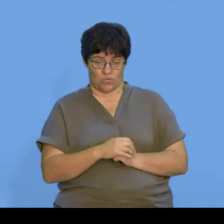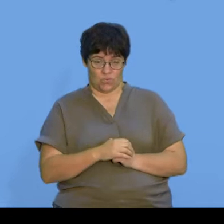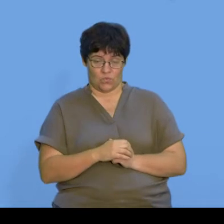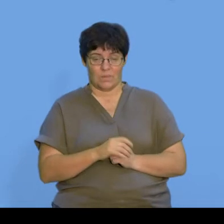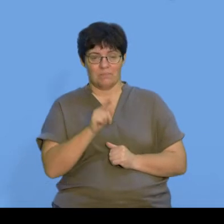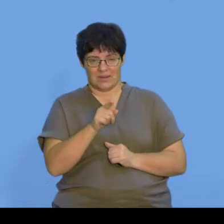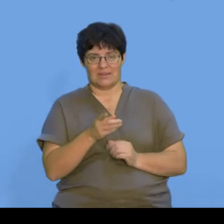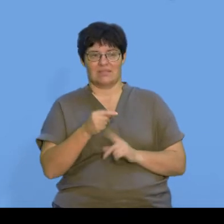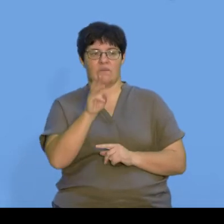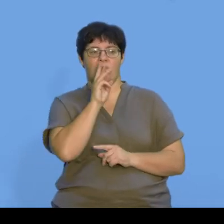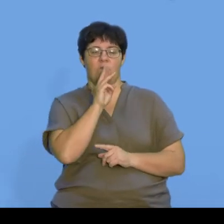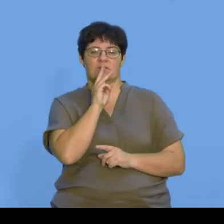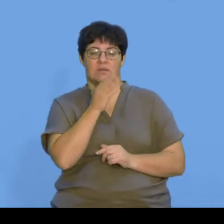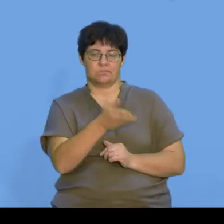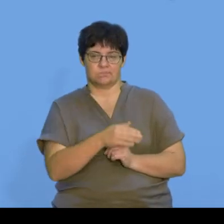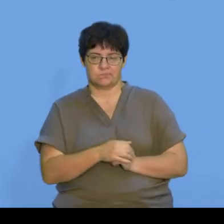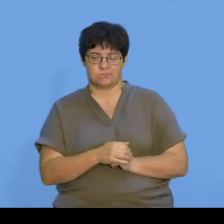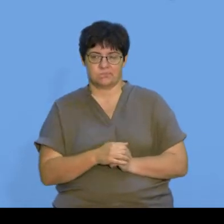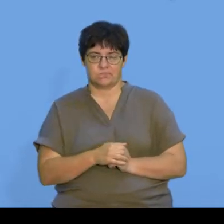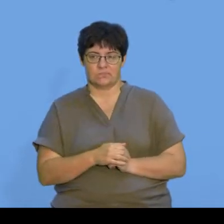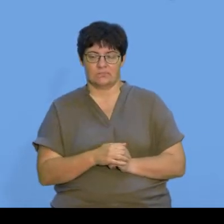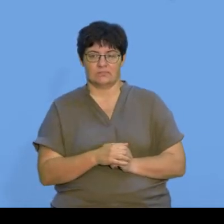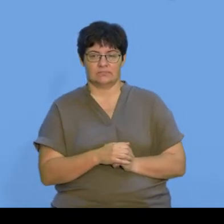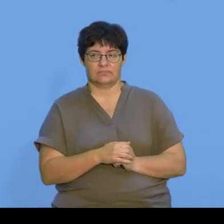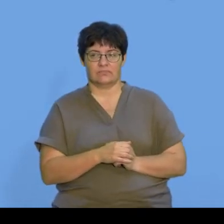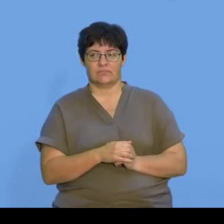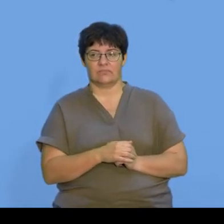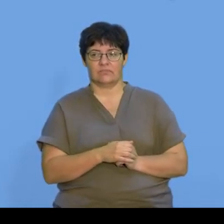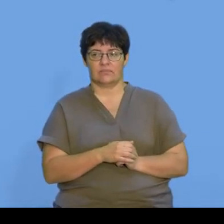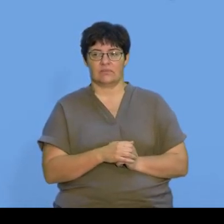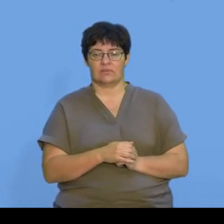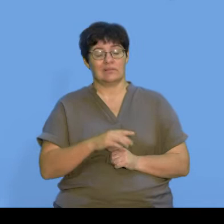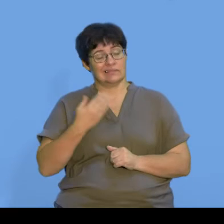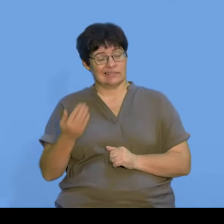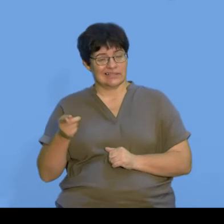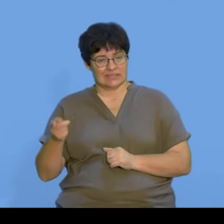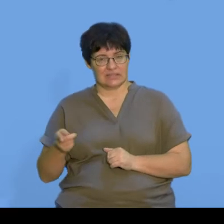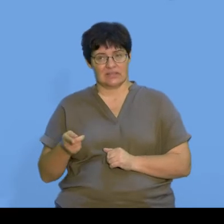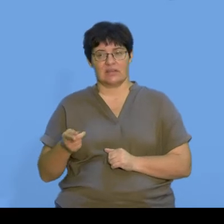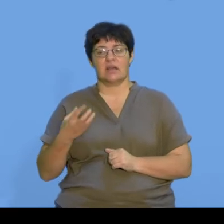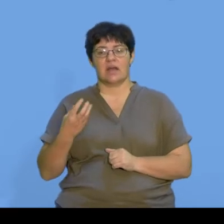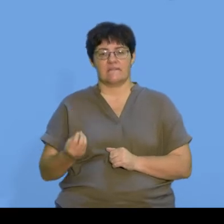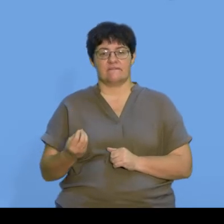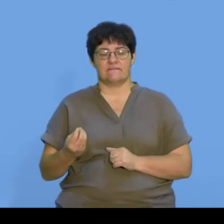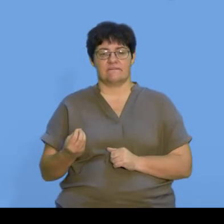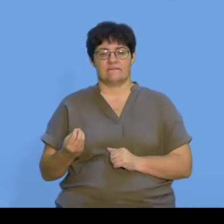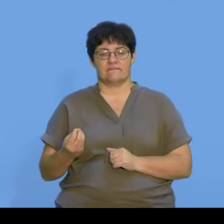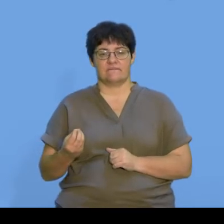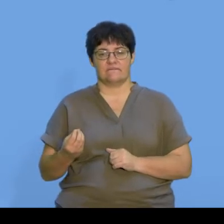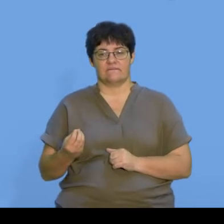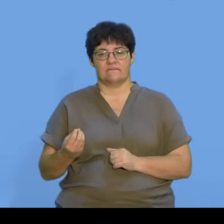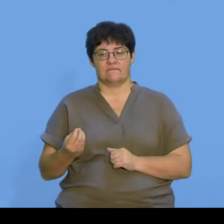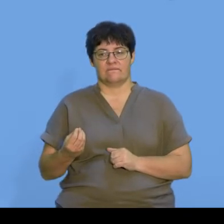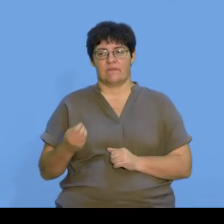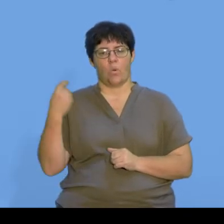the component that represents the water of crystallization. And then on the other end, excuse me, we have got